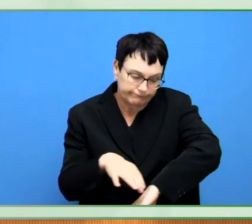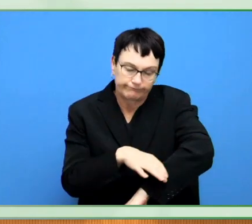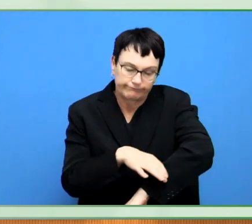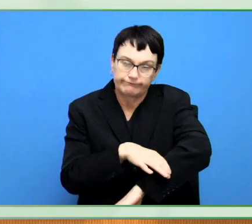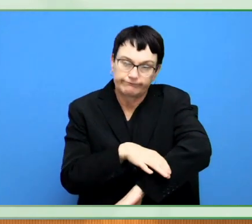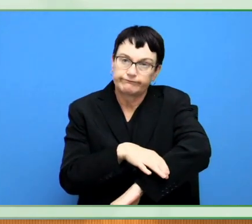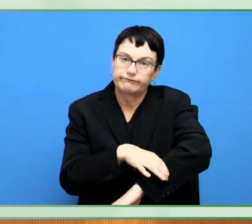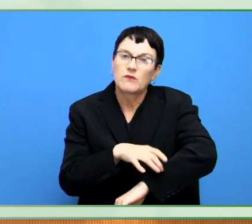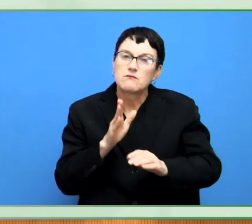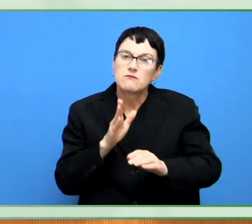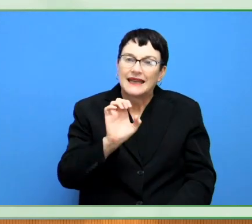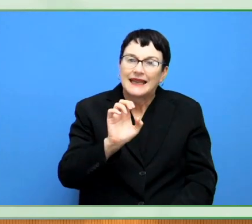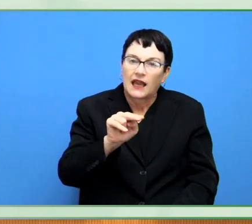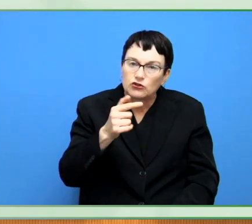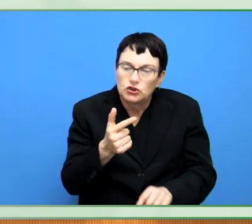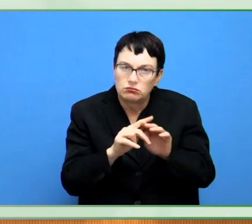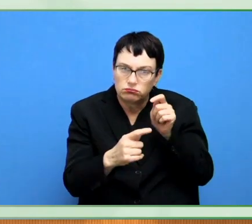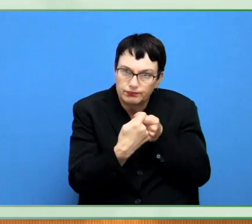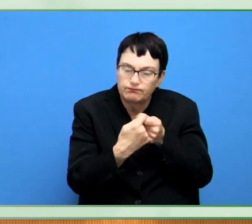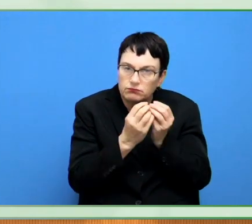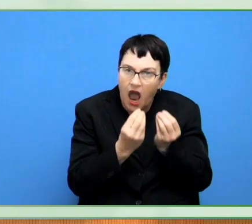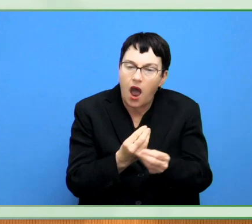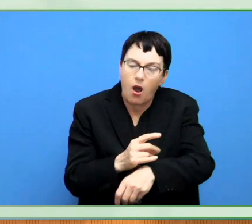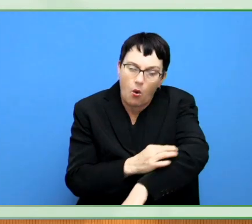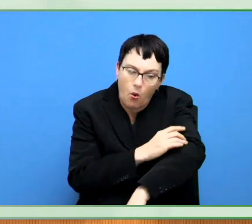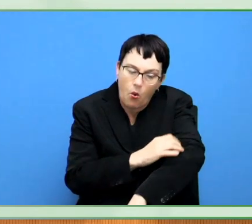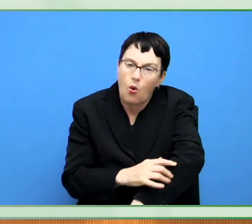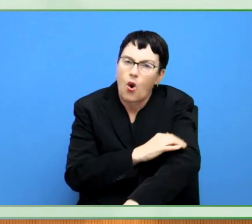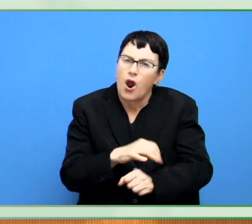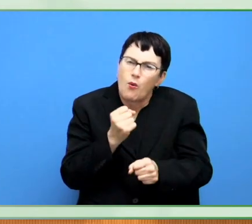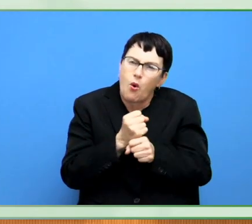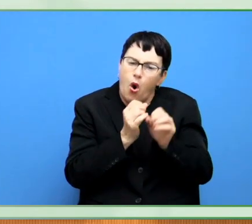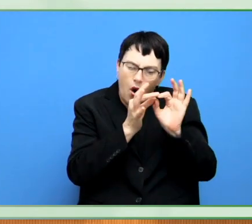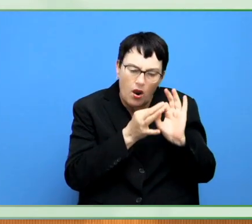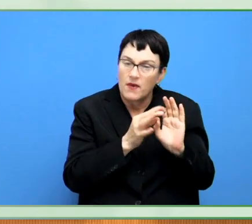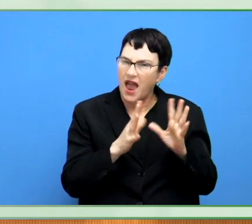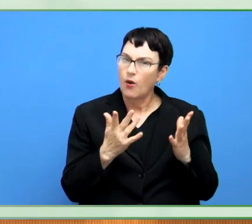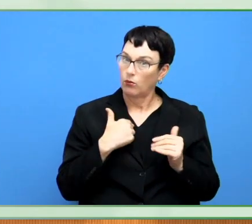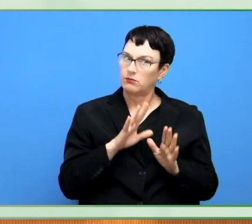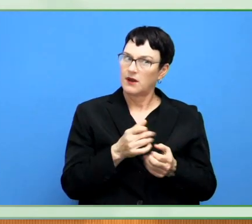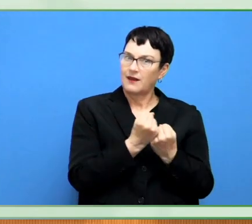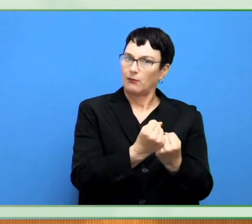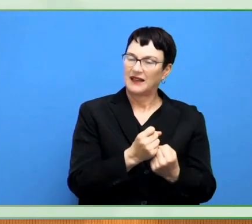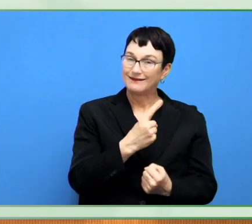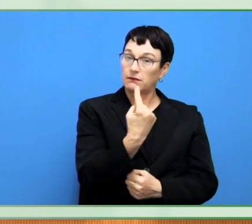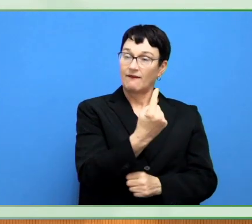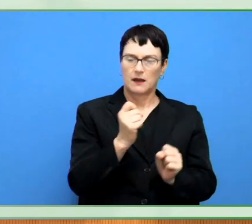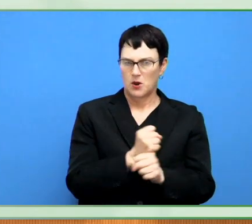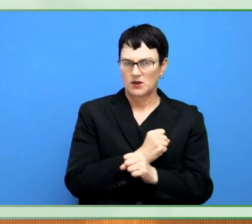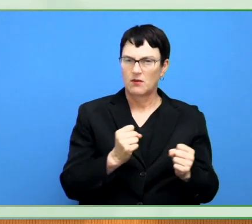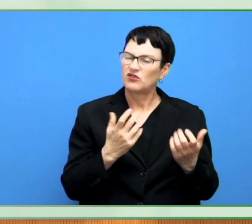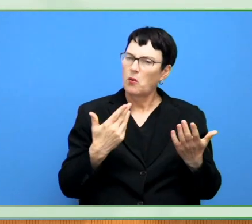we are doing in Peru and our plans to scale across all of the regions, please contact me. Thank you so much for your attention.